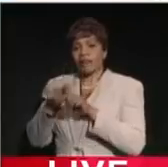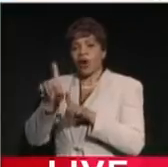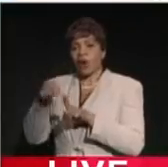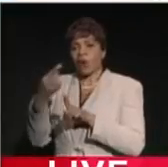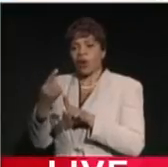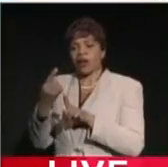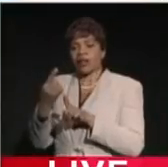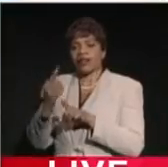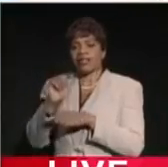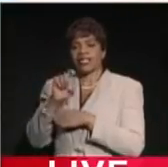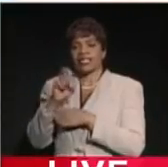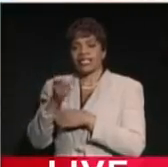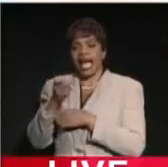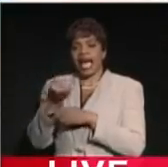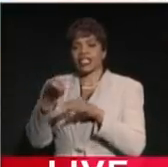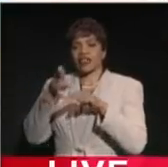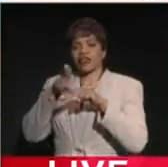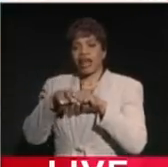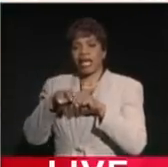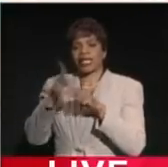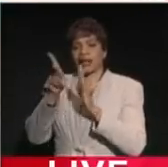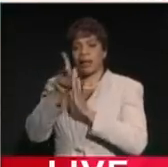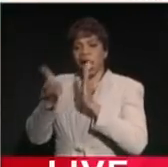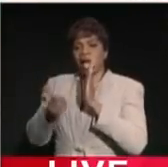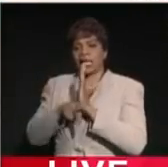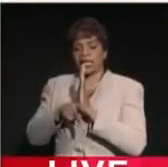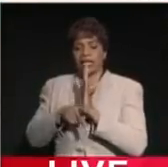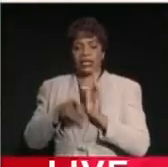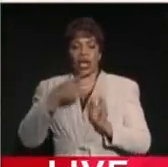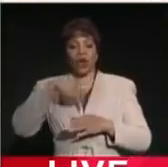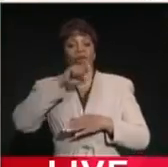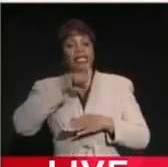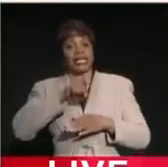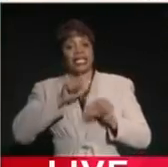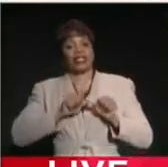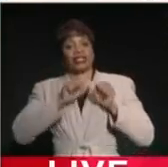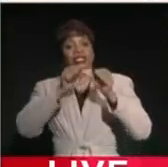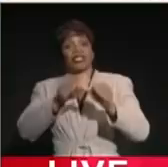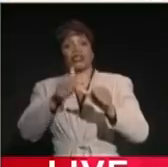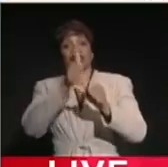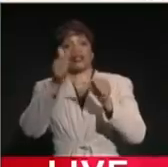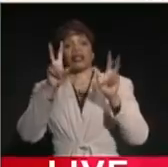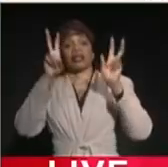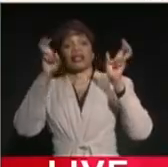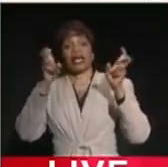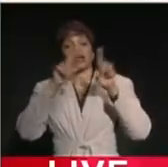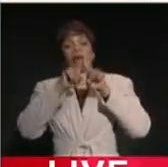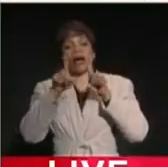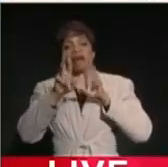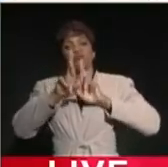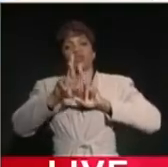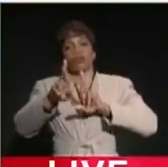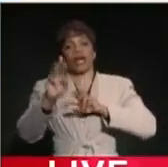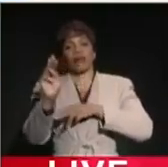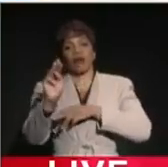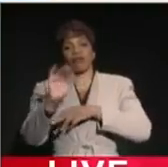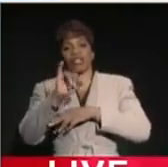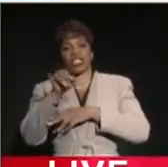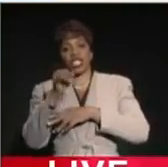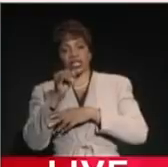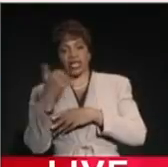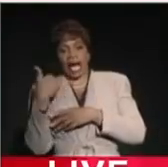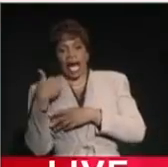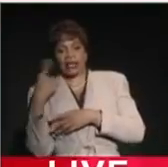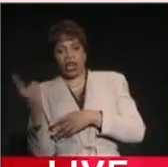tax raising policies. Moving on, we got to really move on to another topic. With all due respect, Mr. Murphy, Jessica's got this question. This